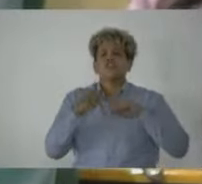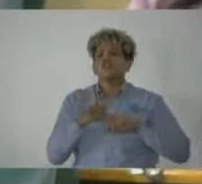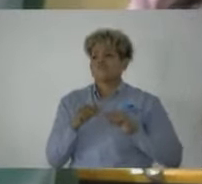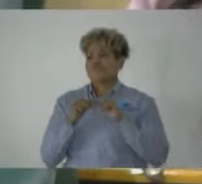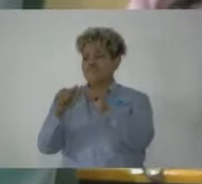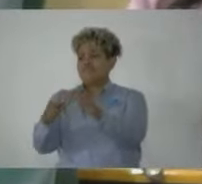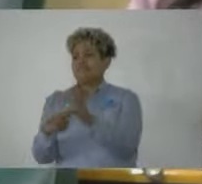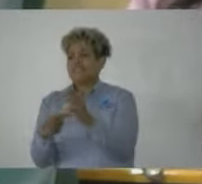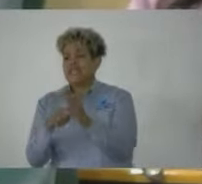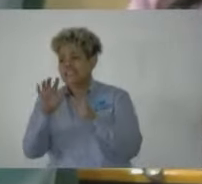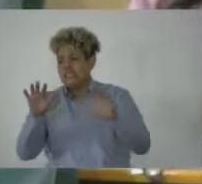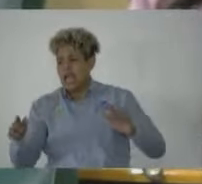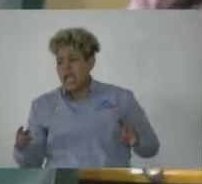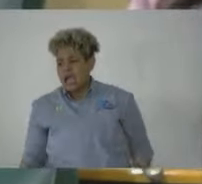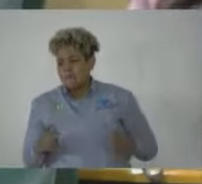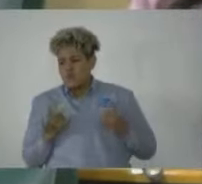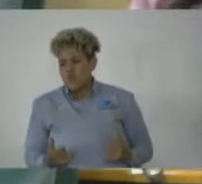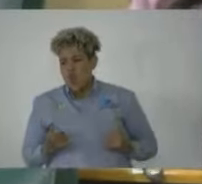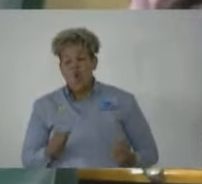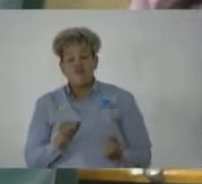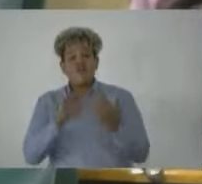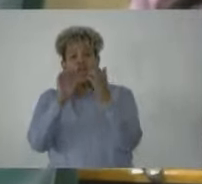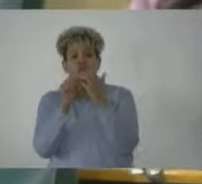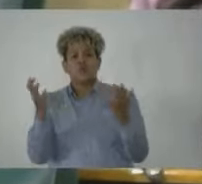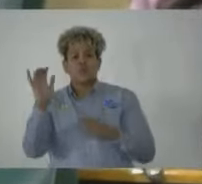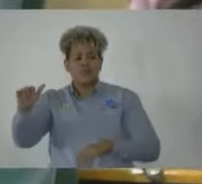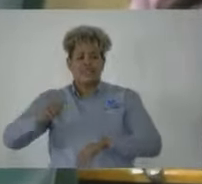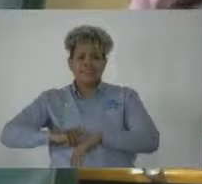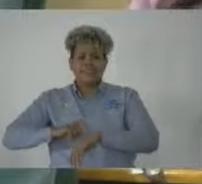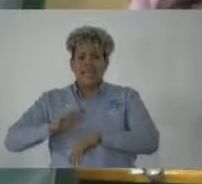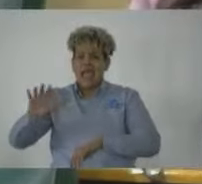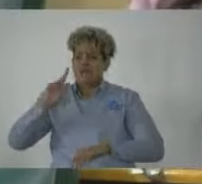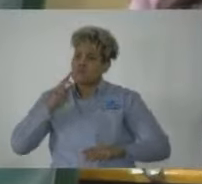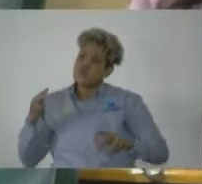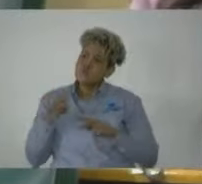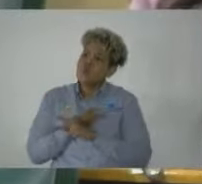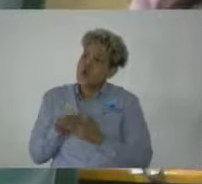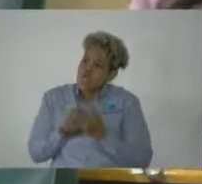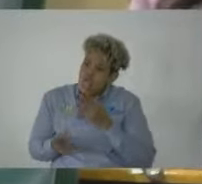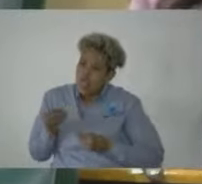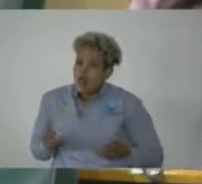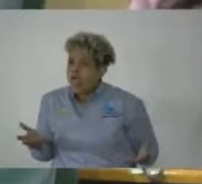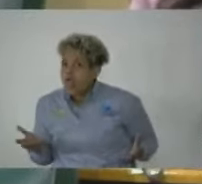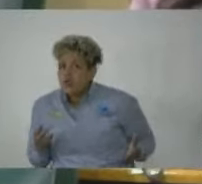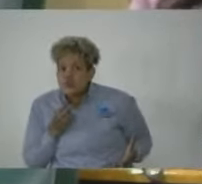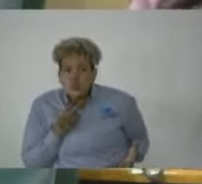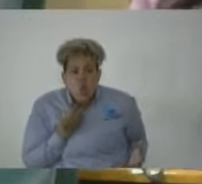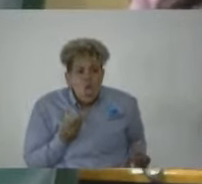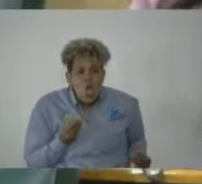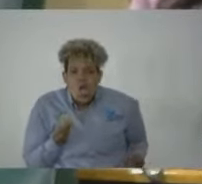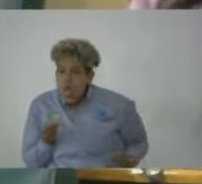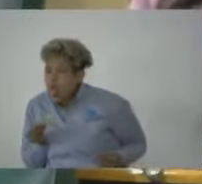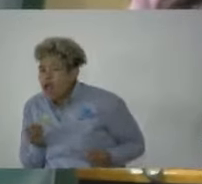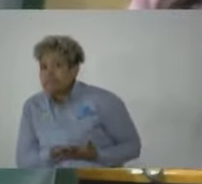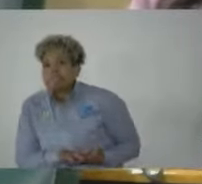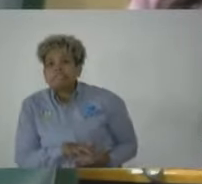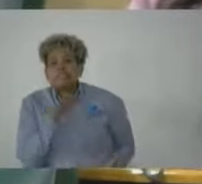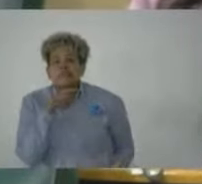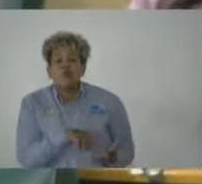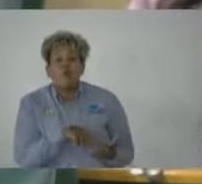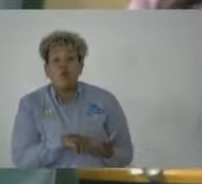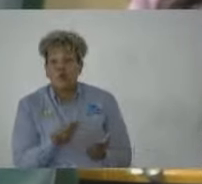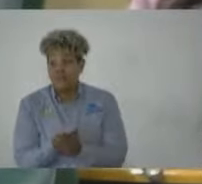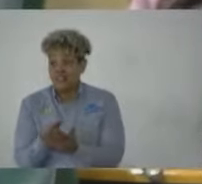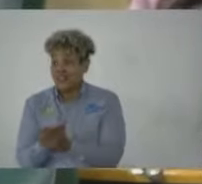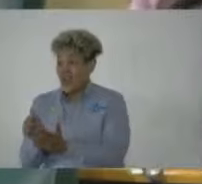debt. Now, faced with what was then the worst economic crisis since the Great Depression, the fiscal accounts